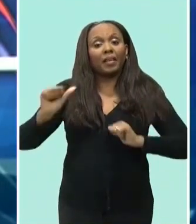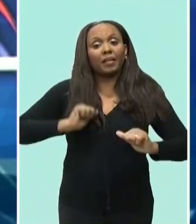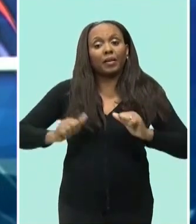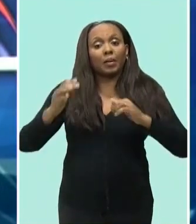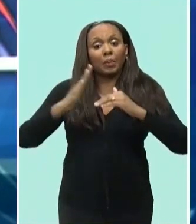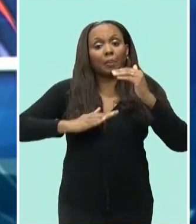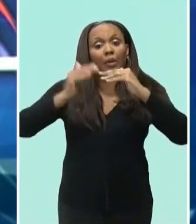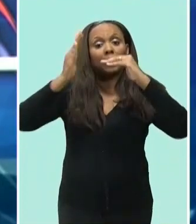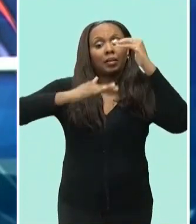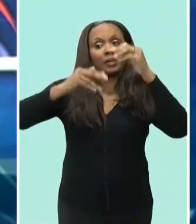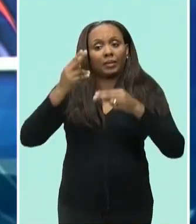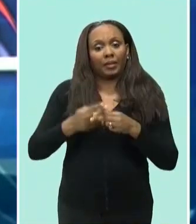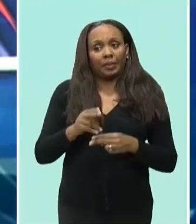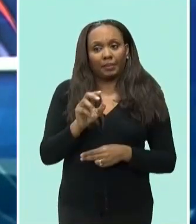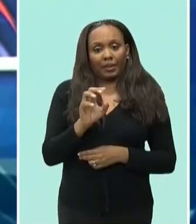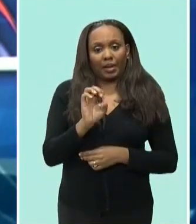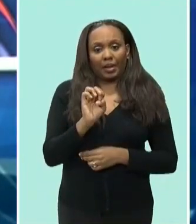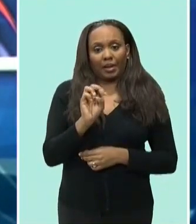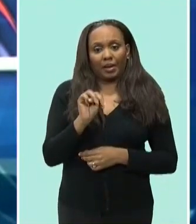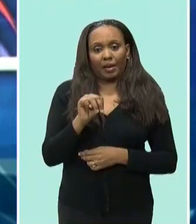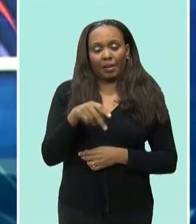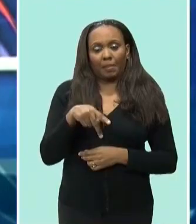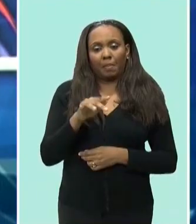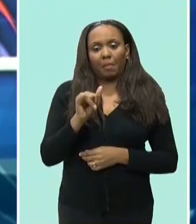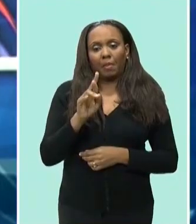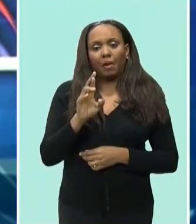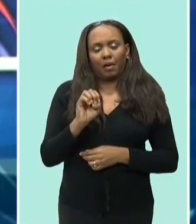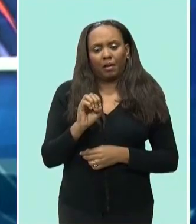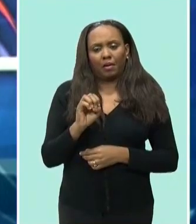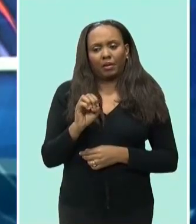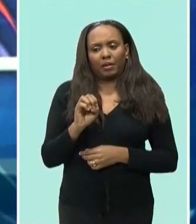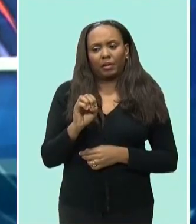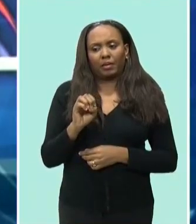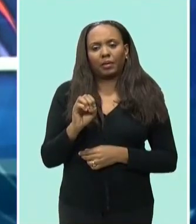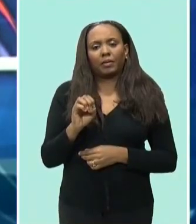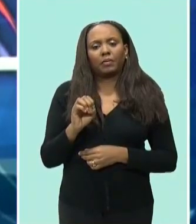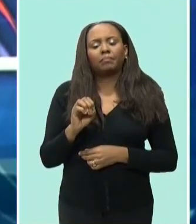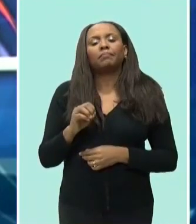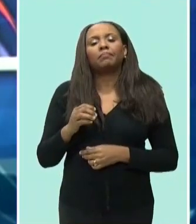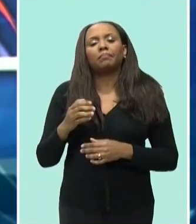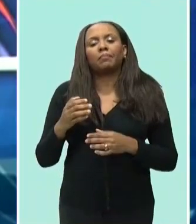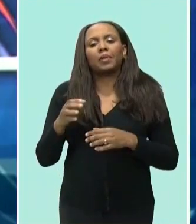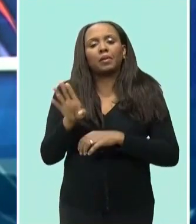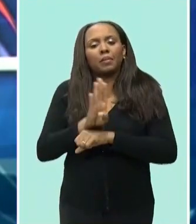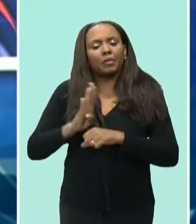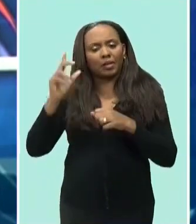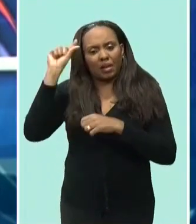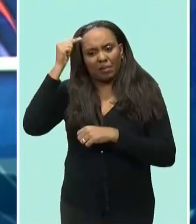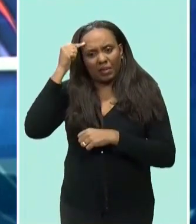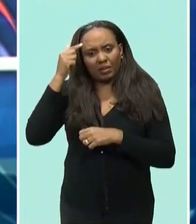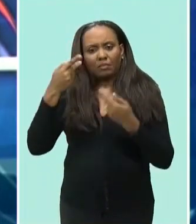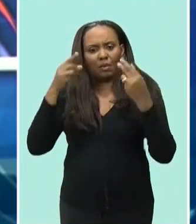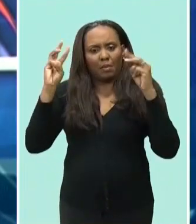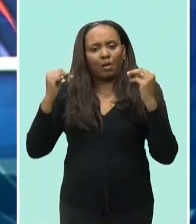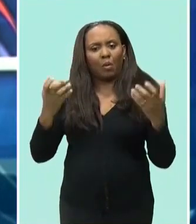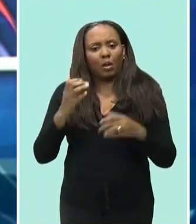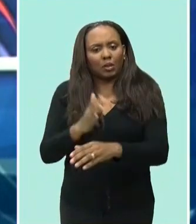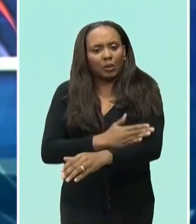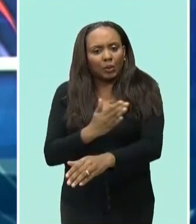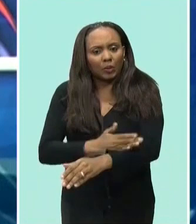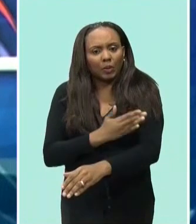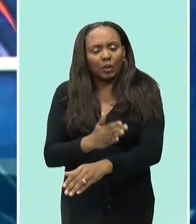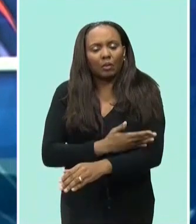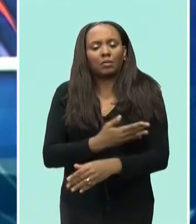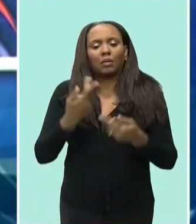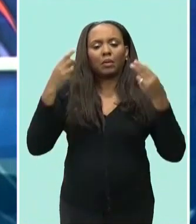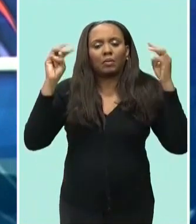to restore. Prime Minister Mia Motley updated Barbadians in the diaspora on the plans for the Bridgetown facility during a